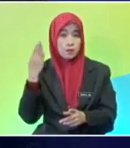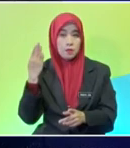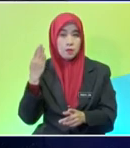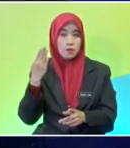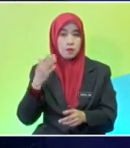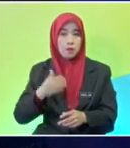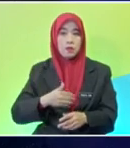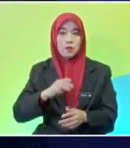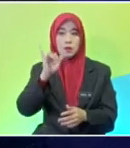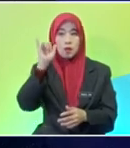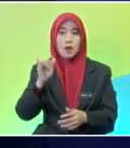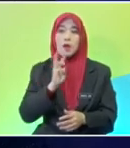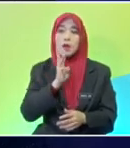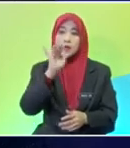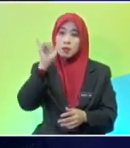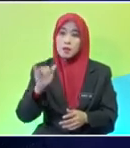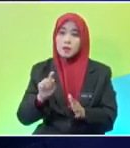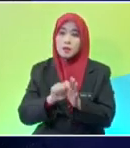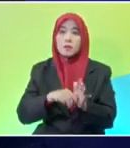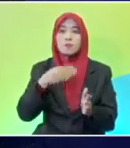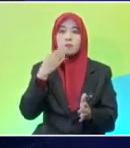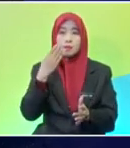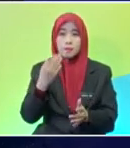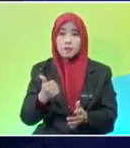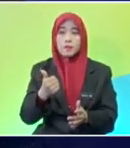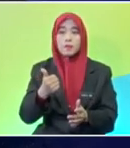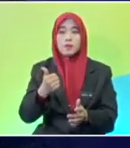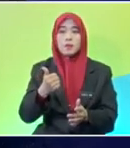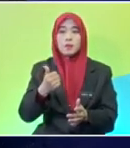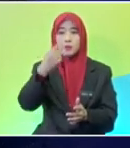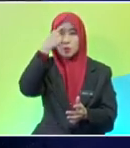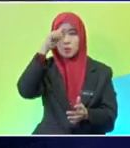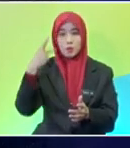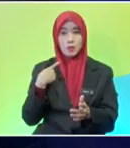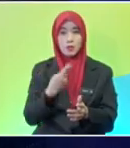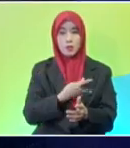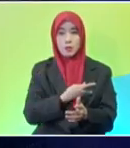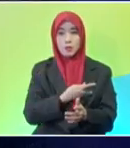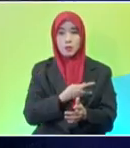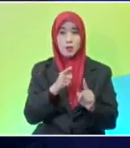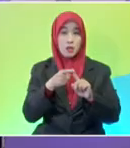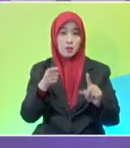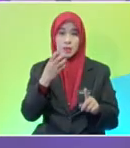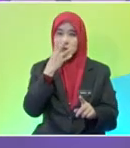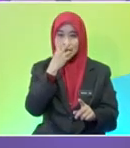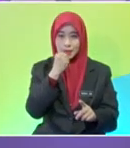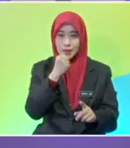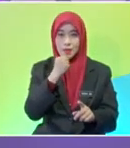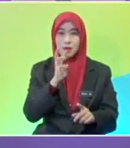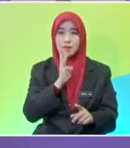is plain water. Oh, okay. Sky juice, you know. All right. So, now, we